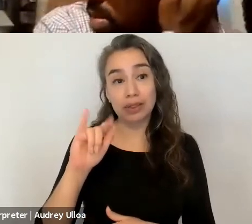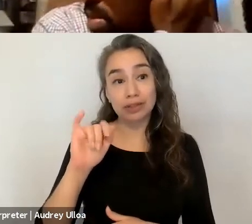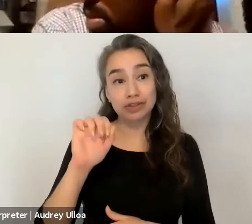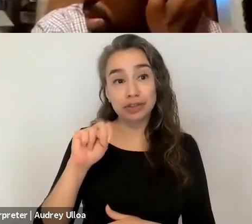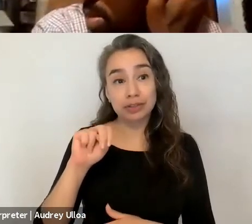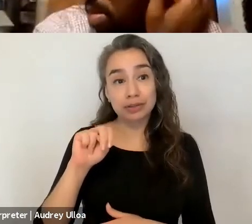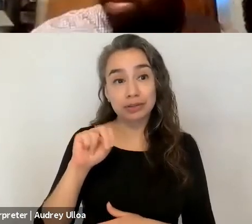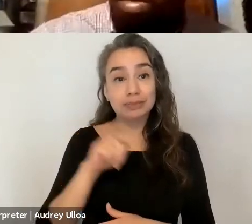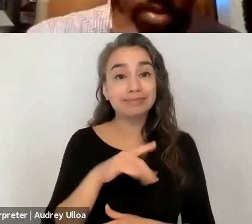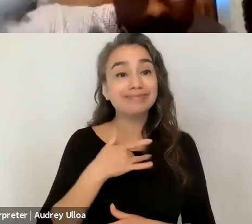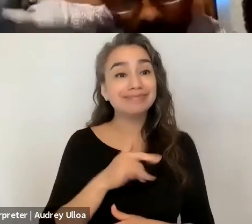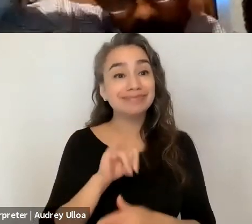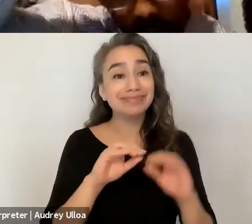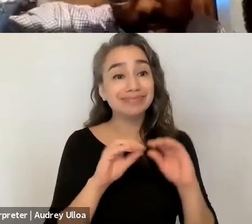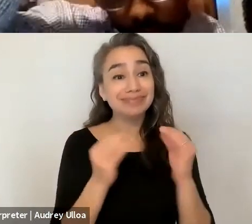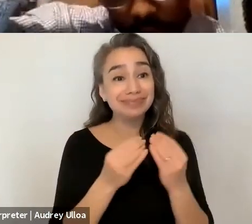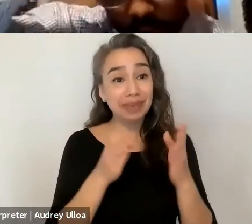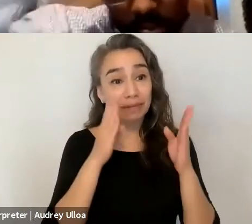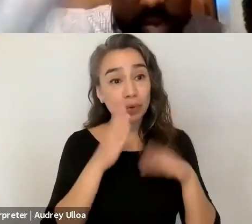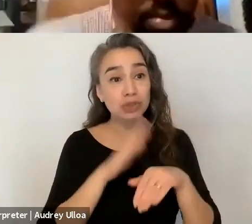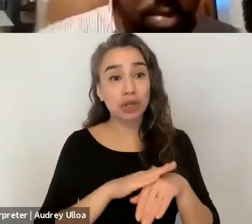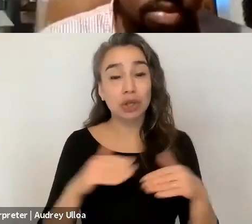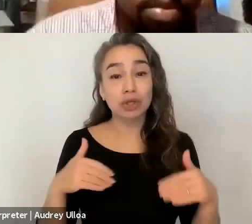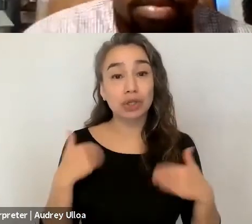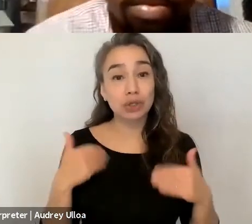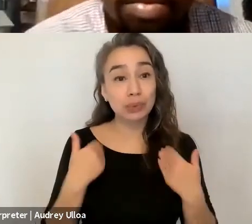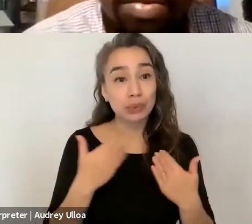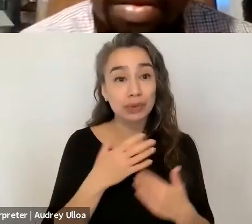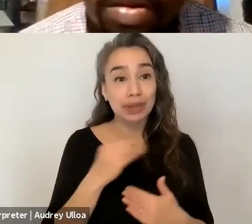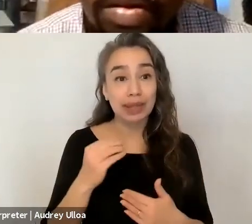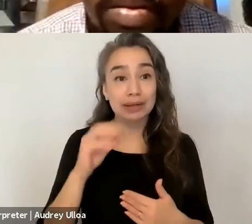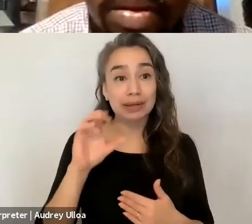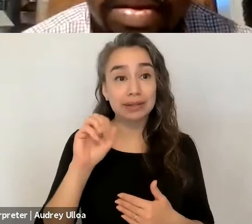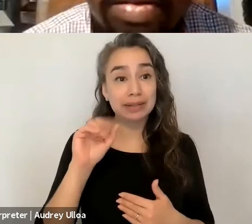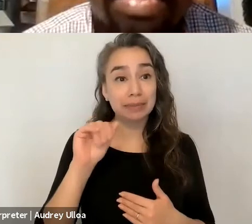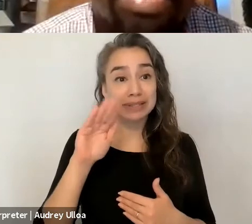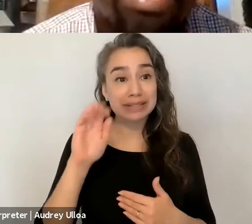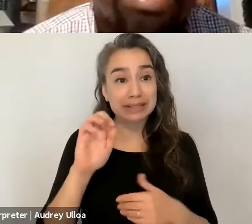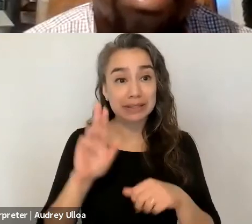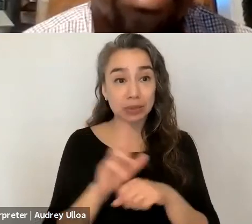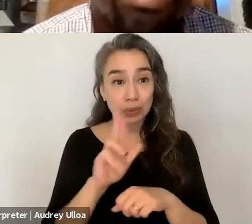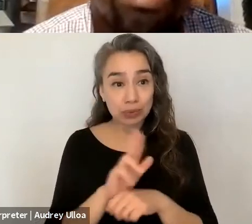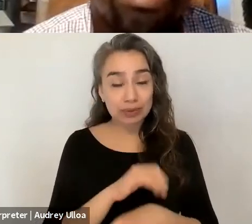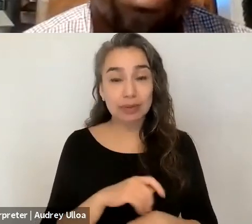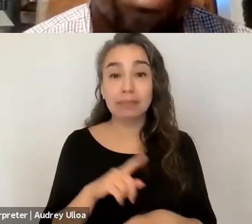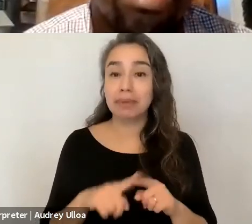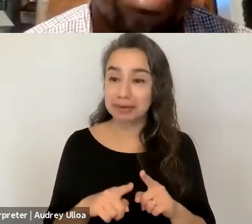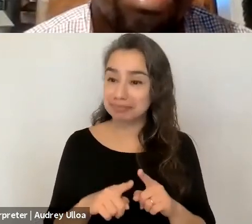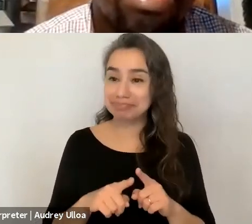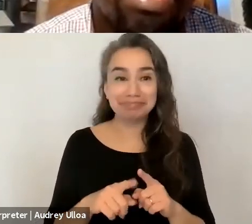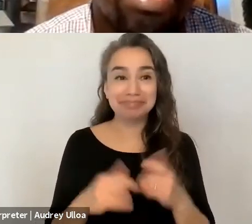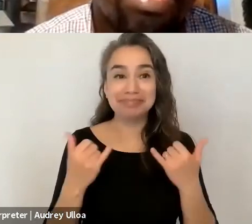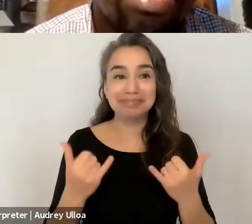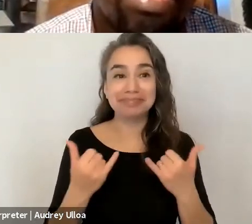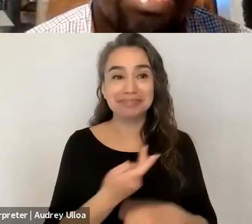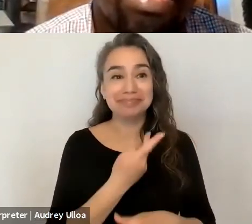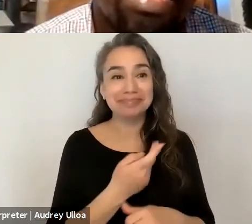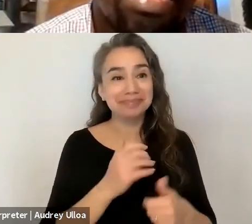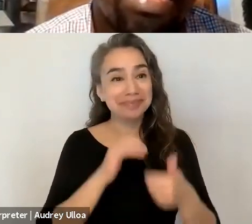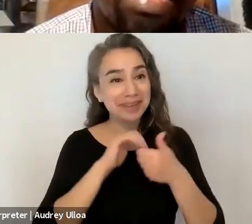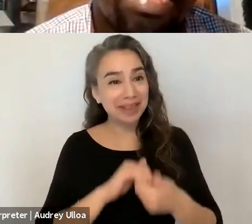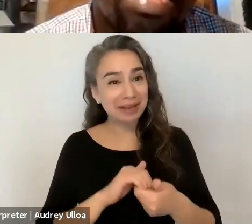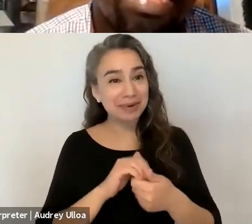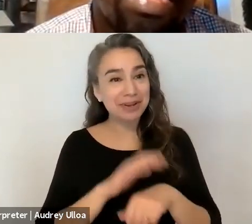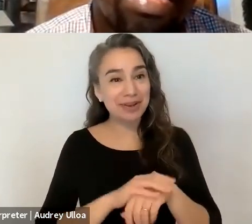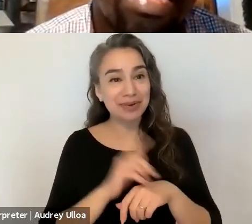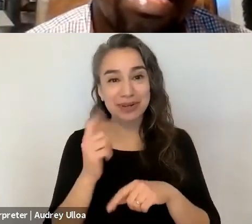with youth and substance abuse and substance use. But we're actually collaborating on a bar training coming up. So that's been